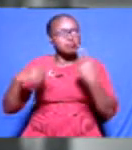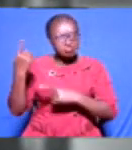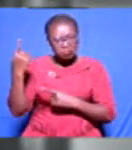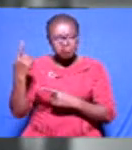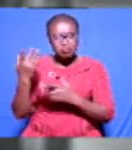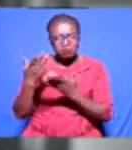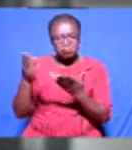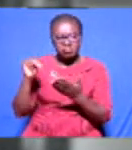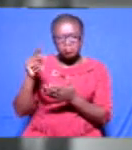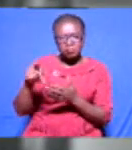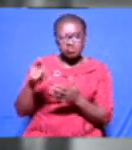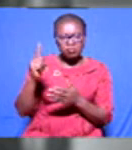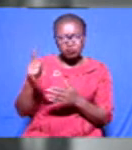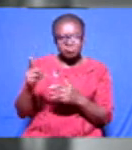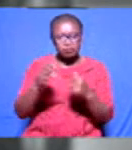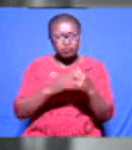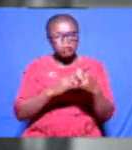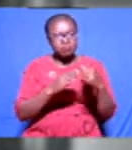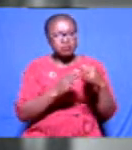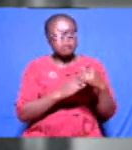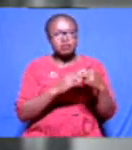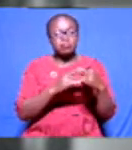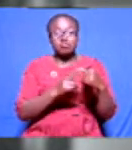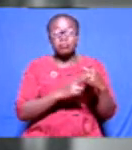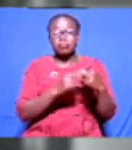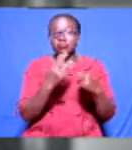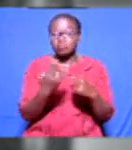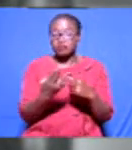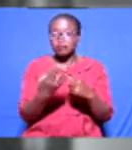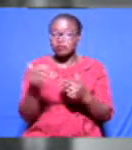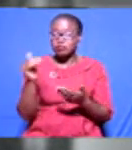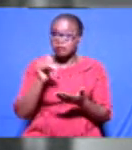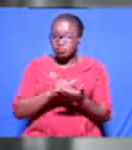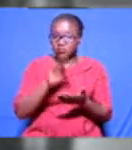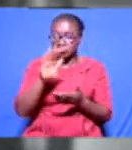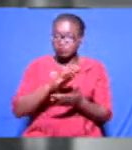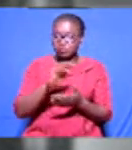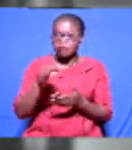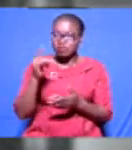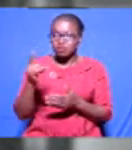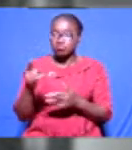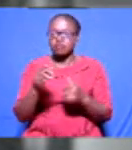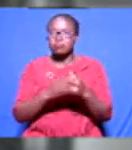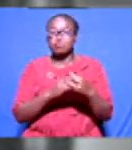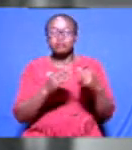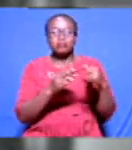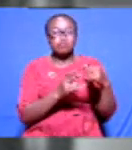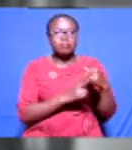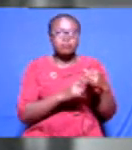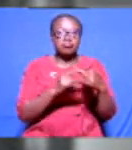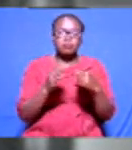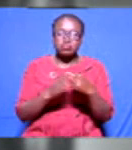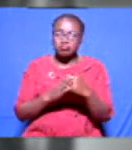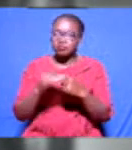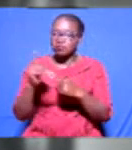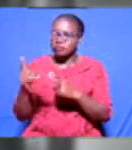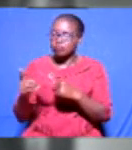in 1974, getting re-elected to Parliament in 1979,